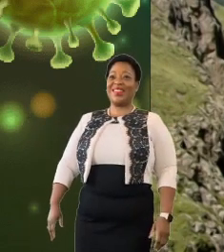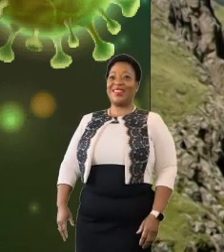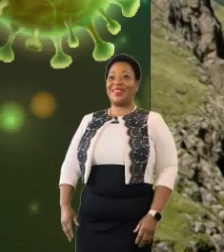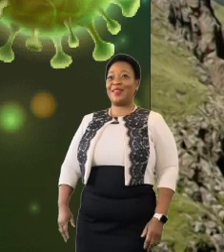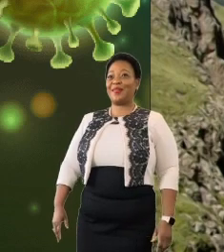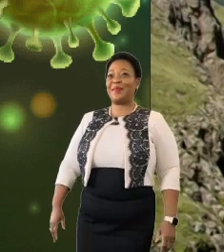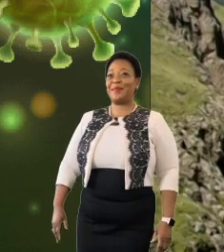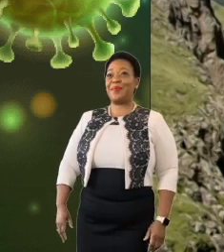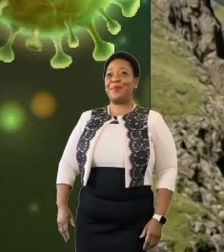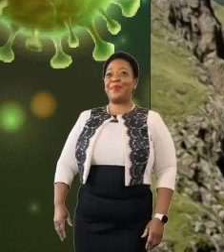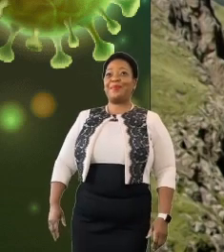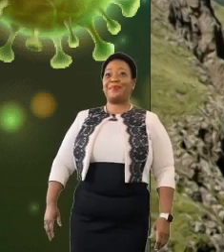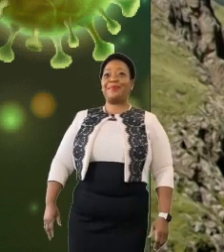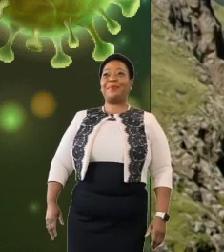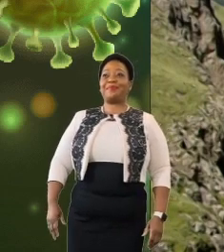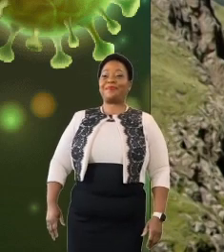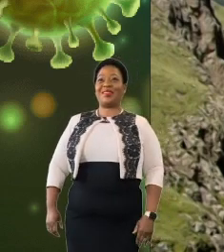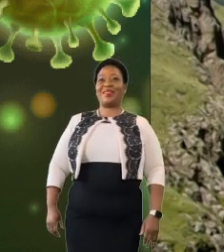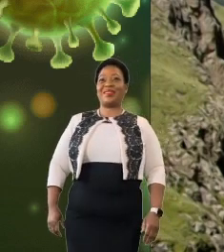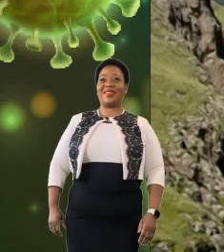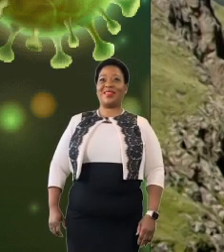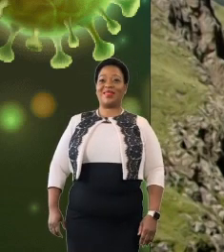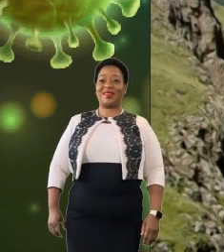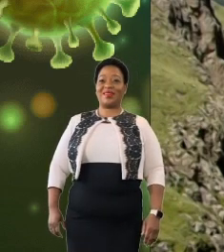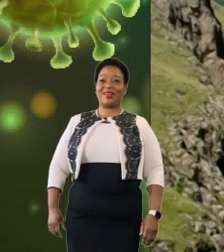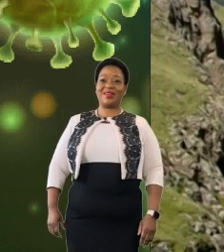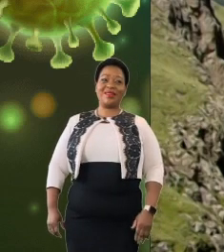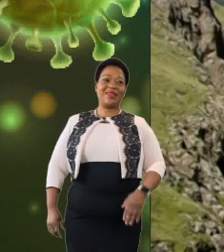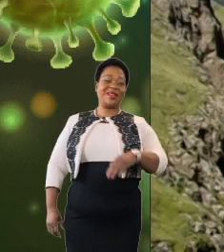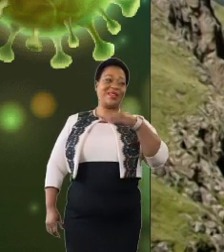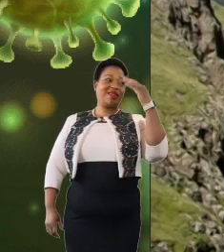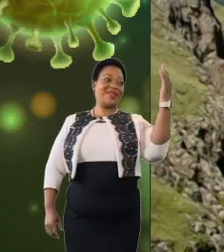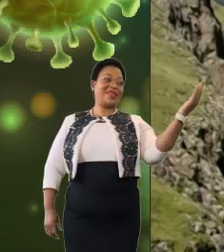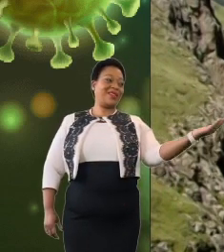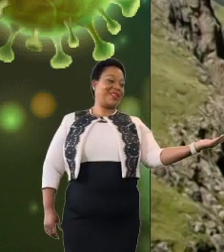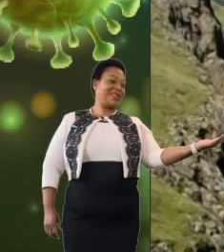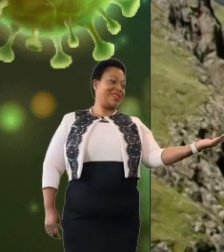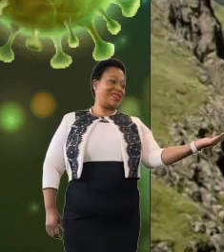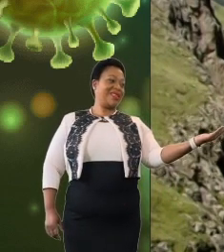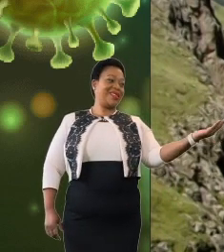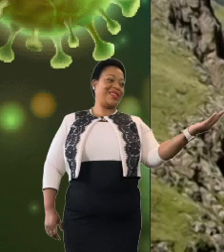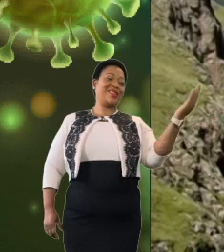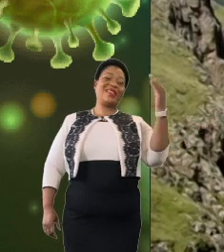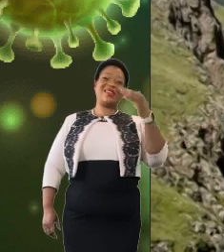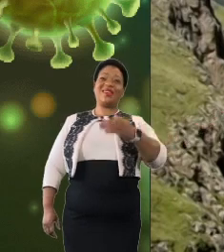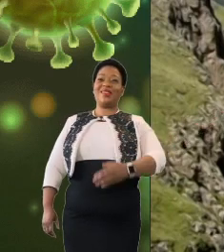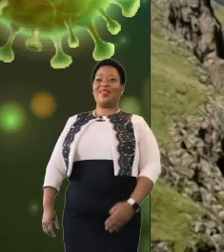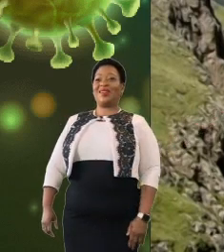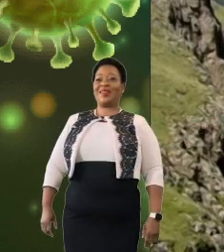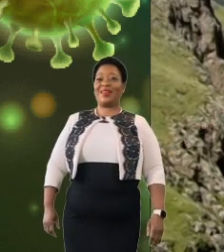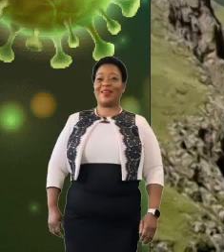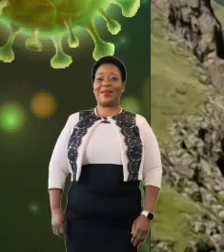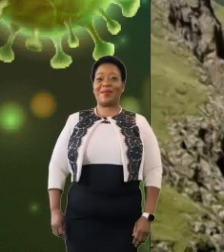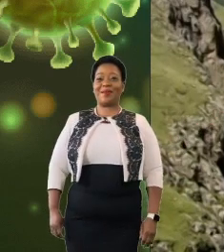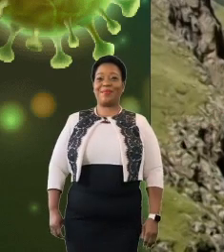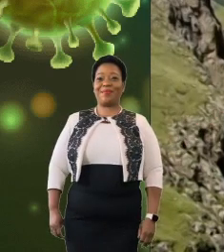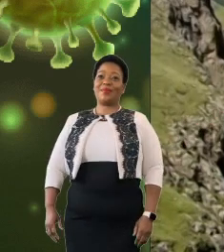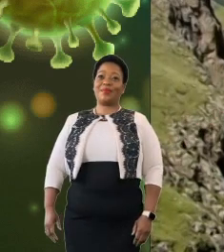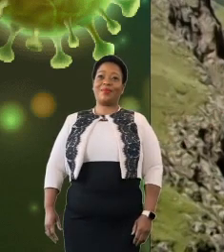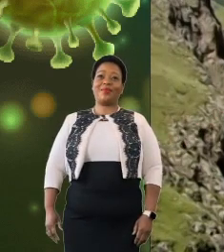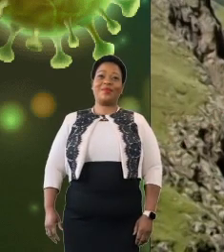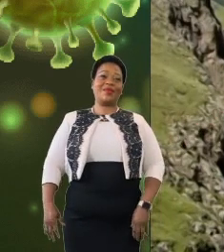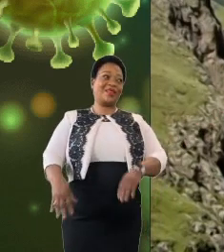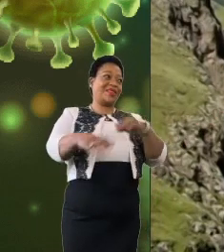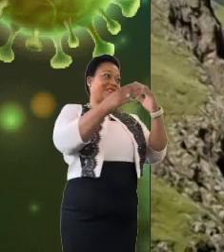regulatory chain in any development. I've noted here just on the comments that Thulani is having a bit